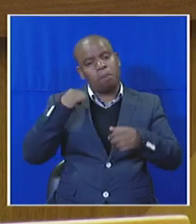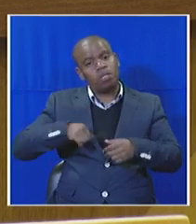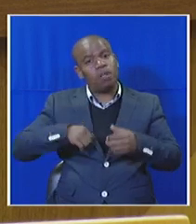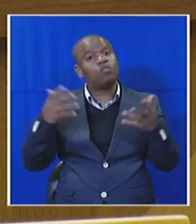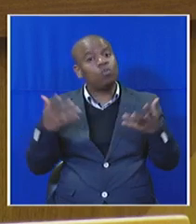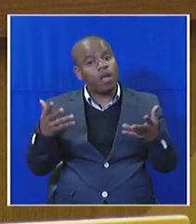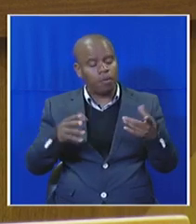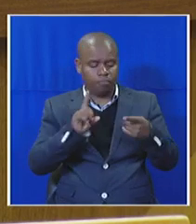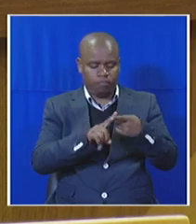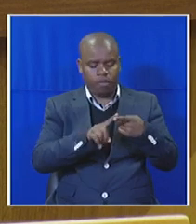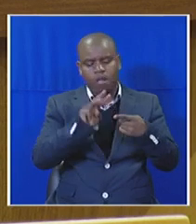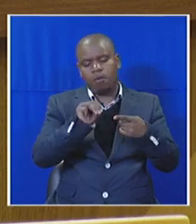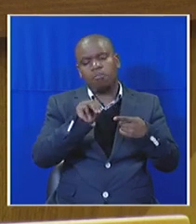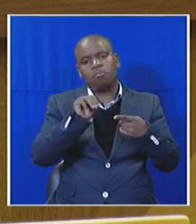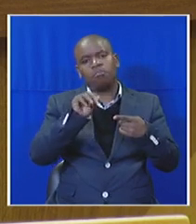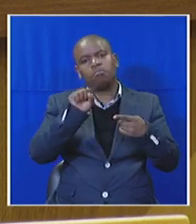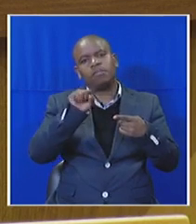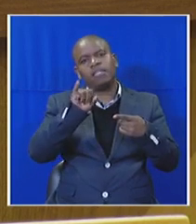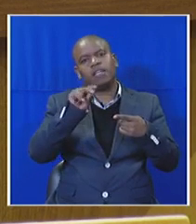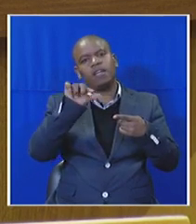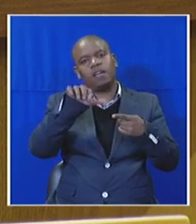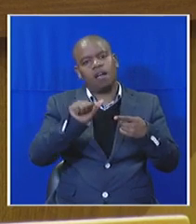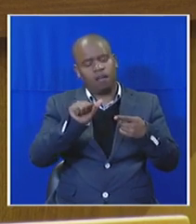Singa in KwaZulu-Natal,